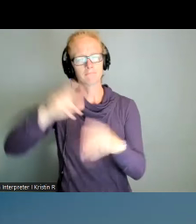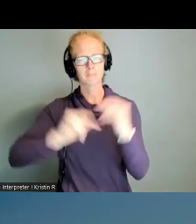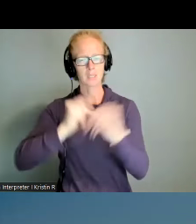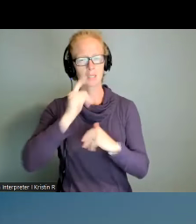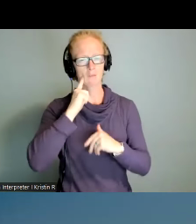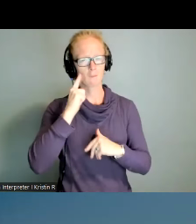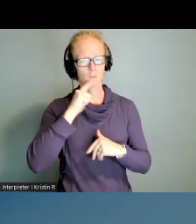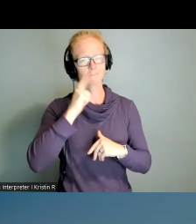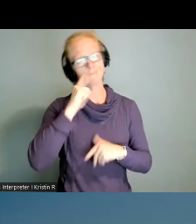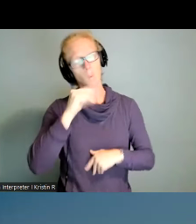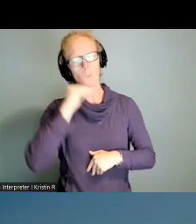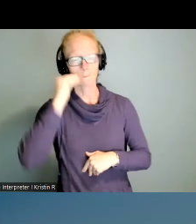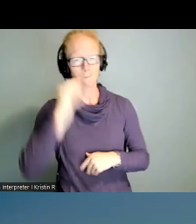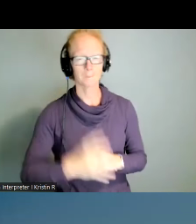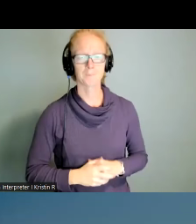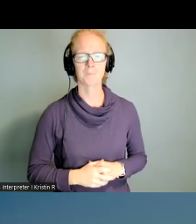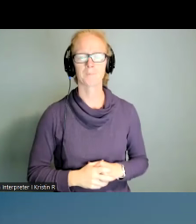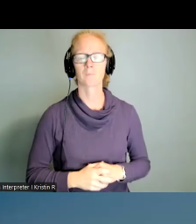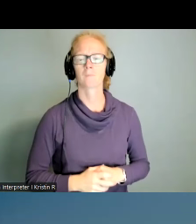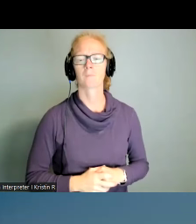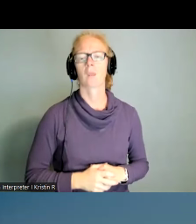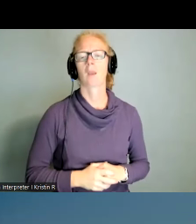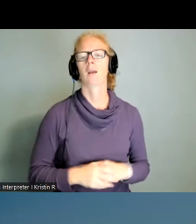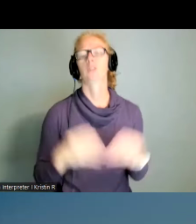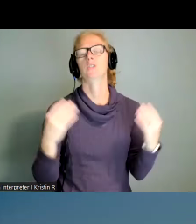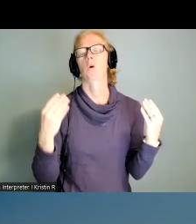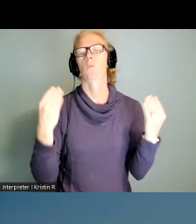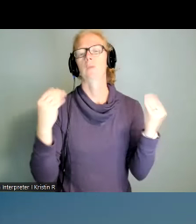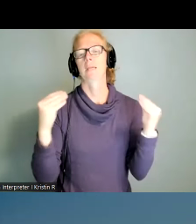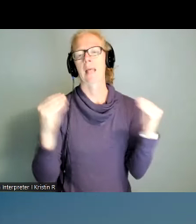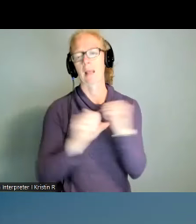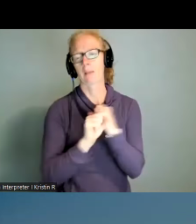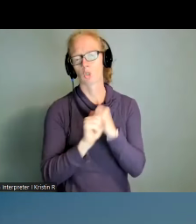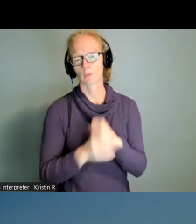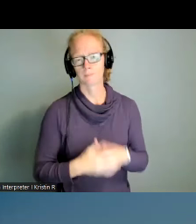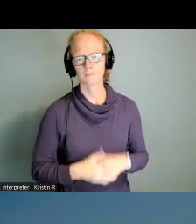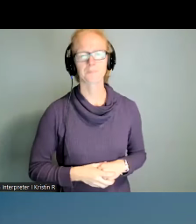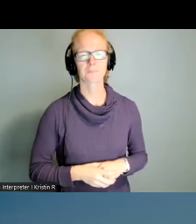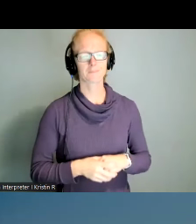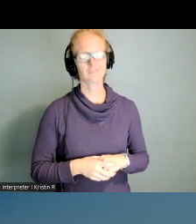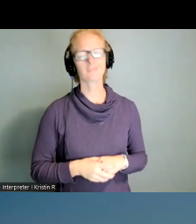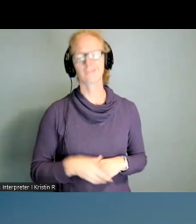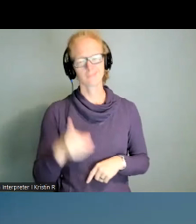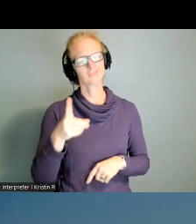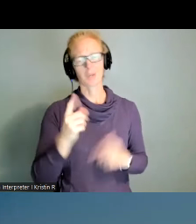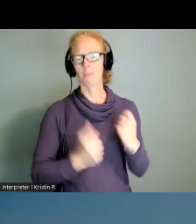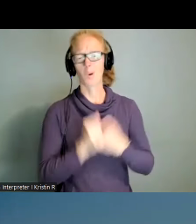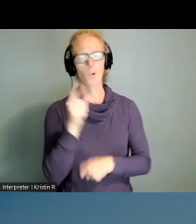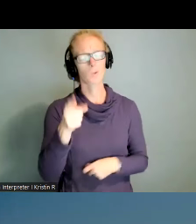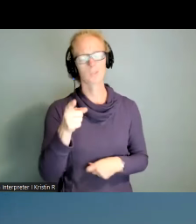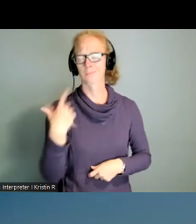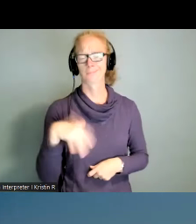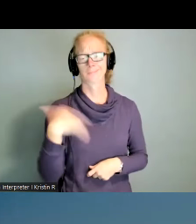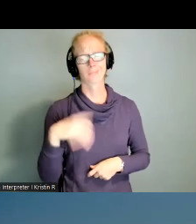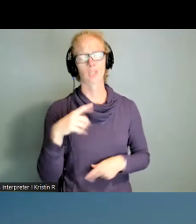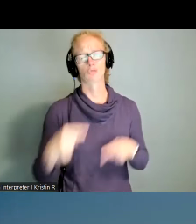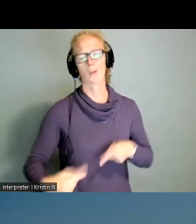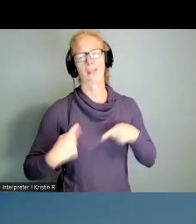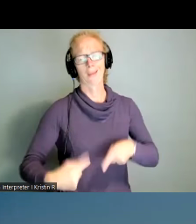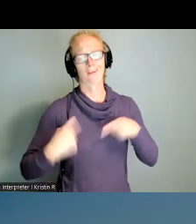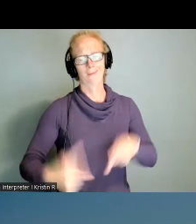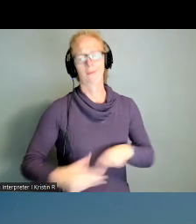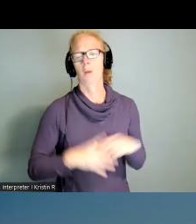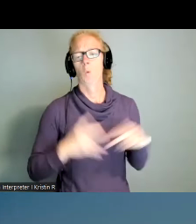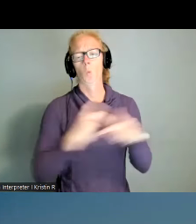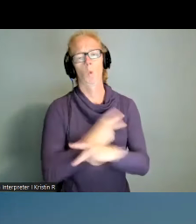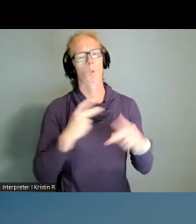Next, we have retail commercial. As I'm sure many of you are aware, bricks and mortar retail is struggling due to the growth of e-commerce. And this has only been